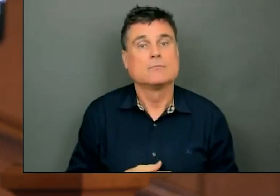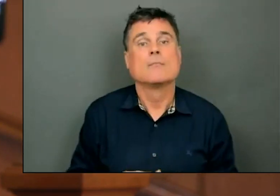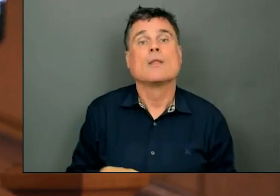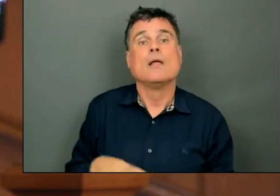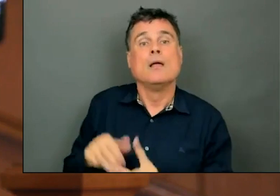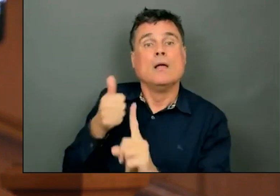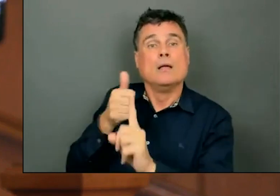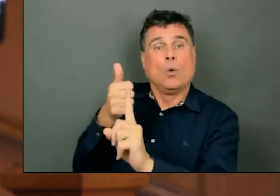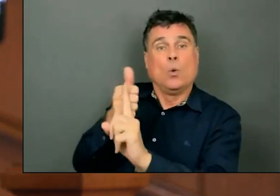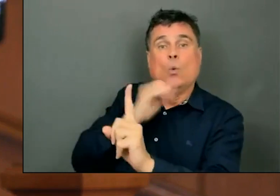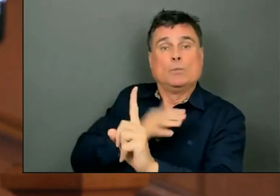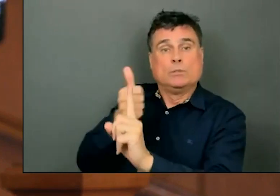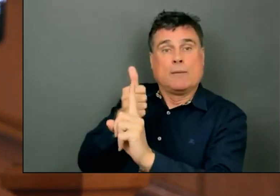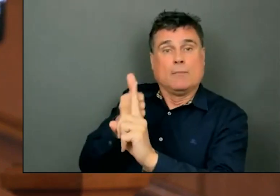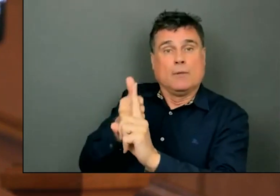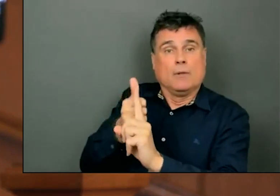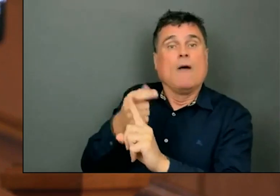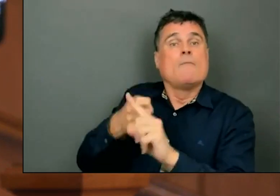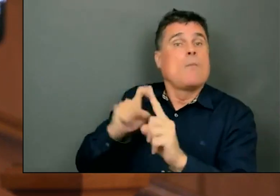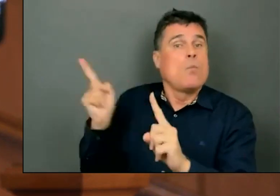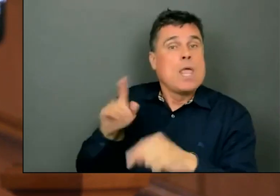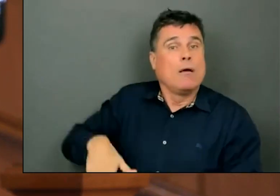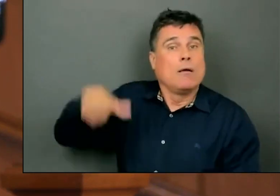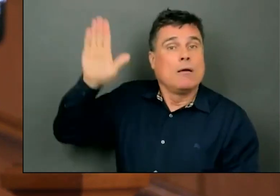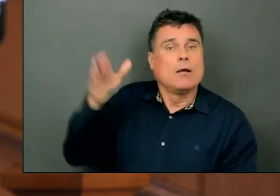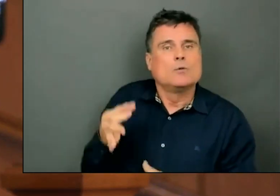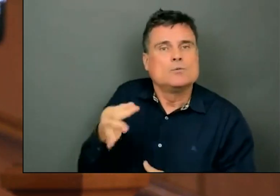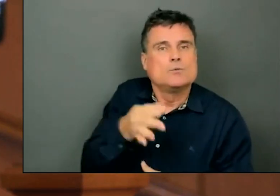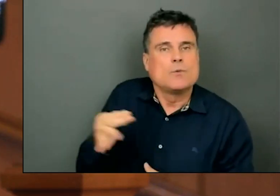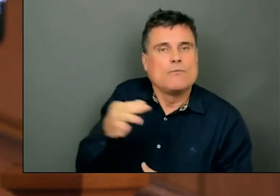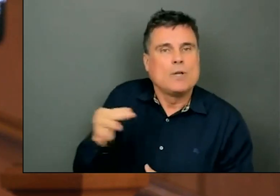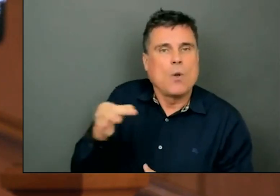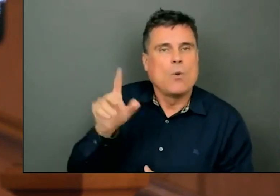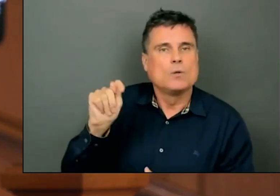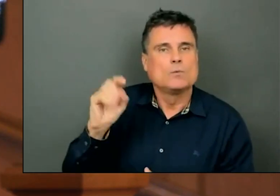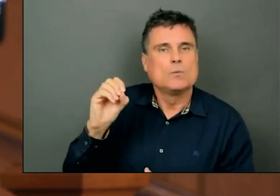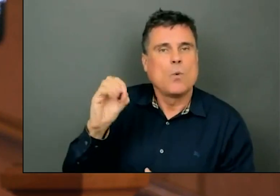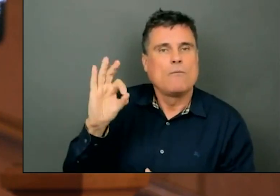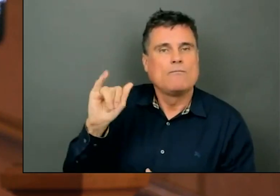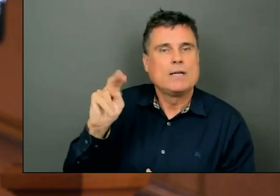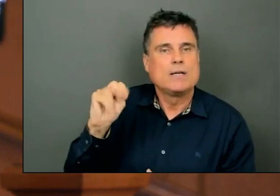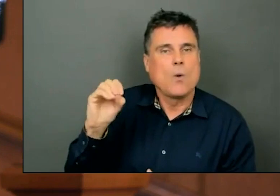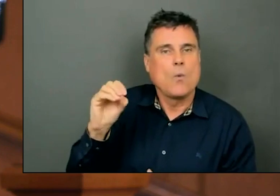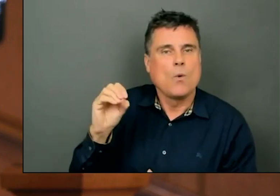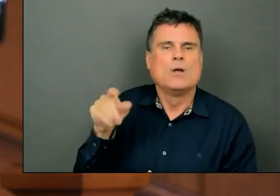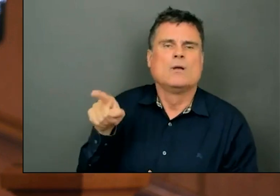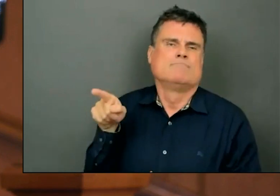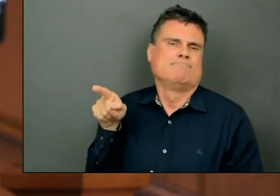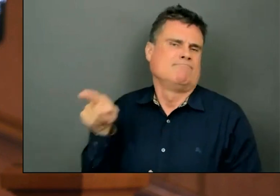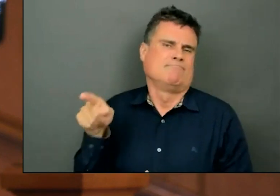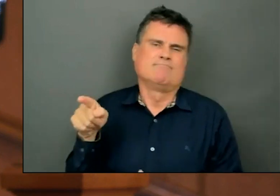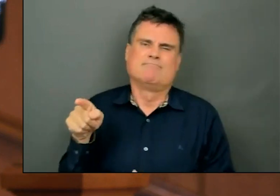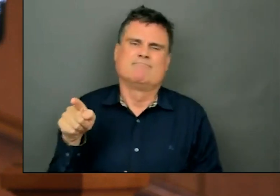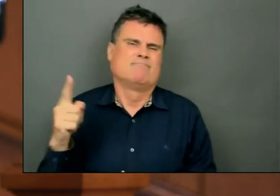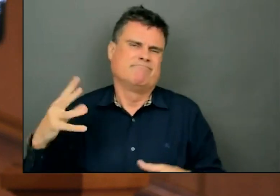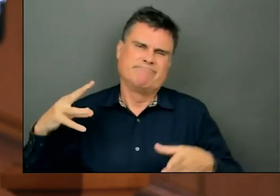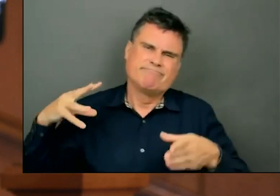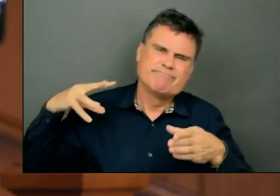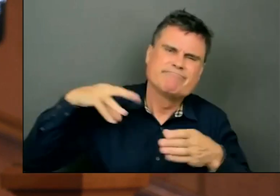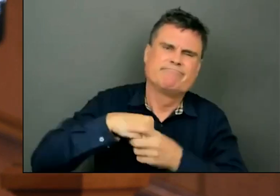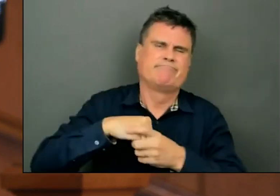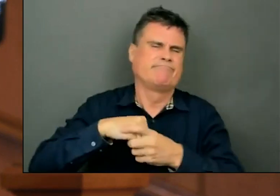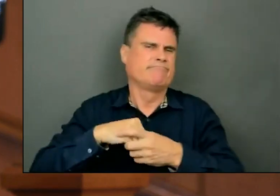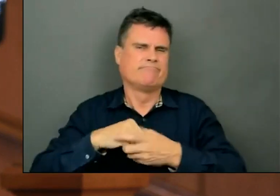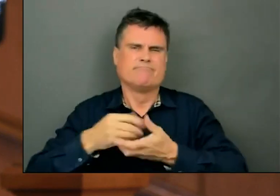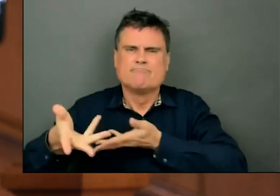been the center of many land use discussions. The Clayoquot Sound decision some 30 years ago. Keith Baldry's here. How many years ago